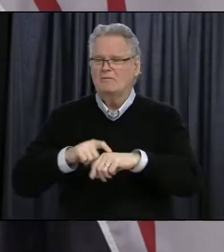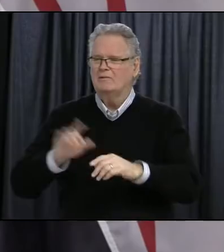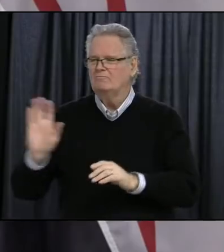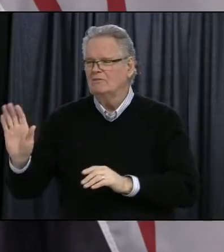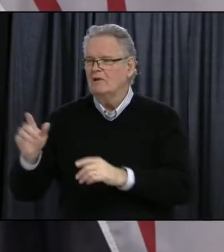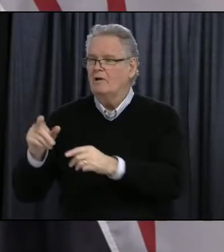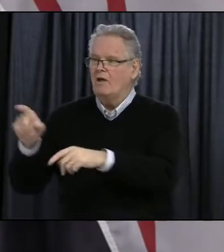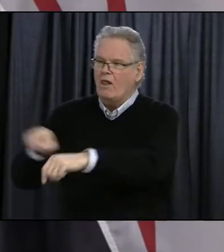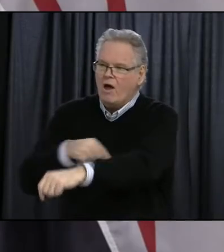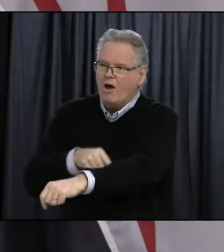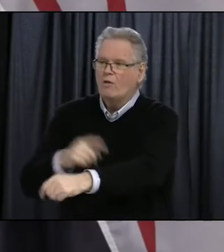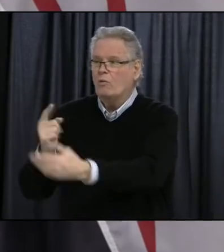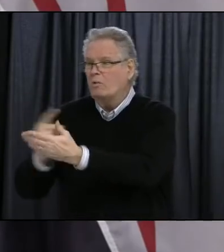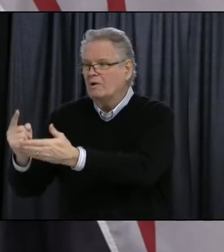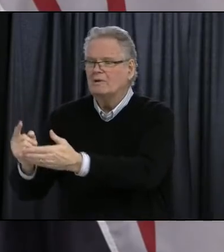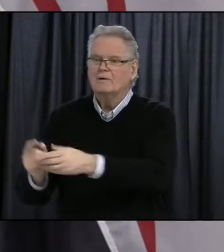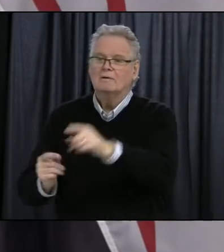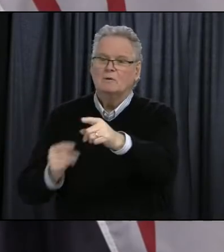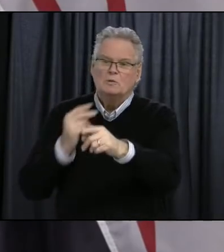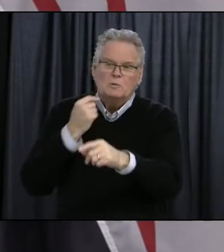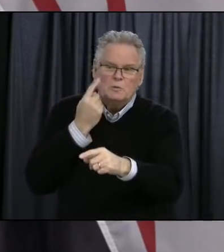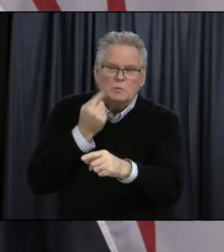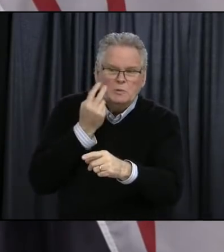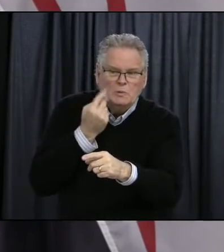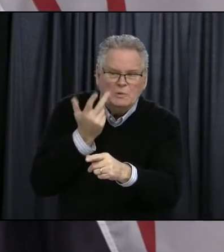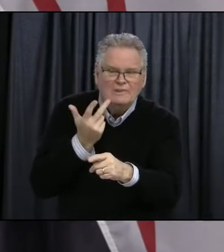is going to be a little bit of variation when people